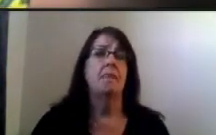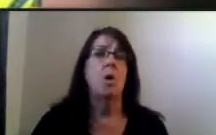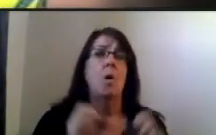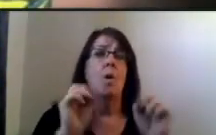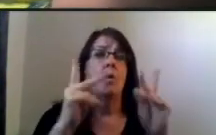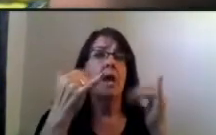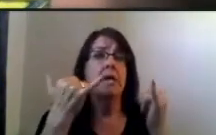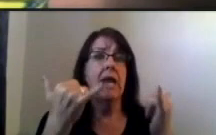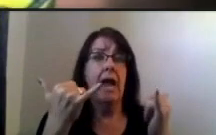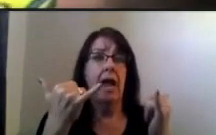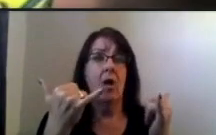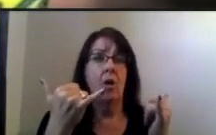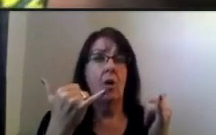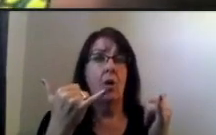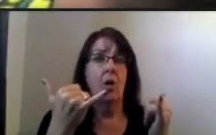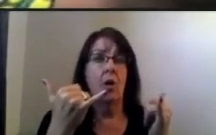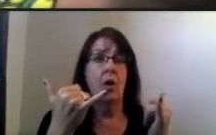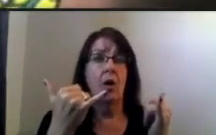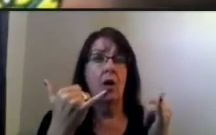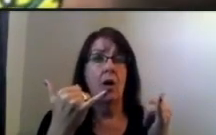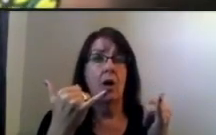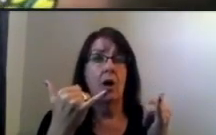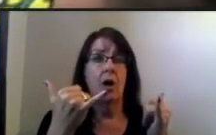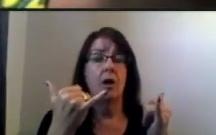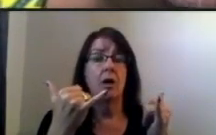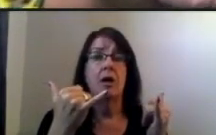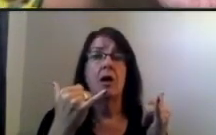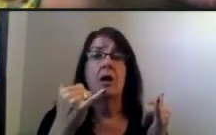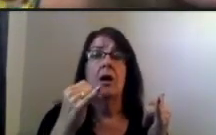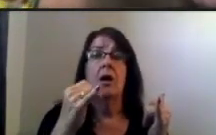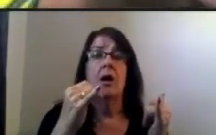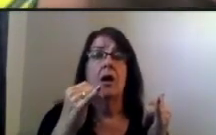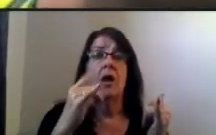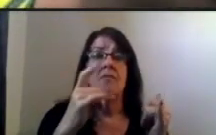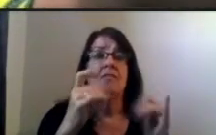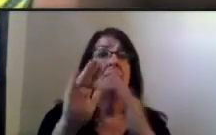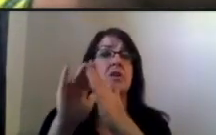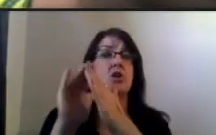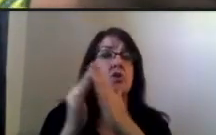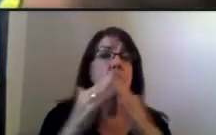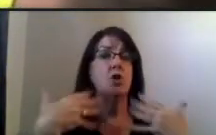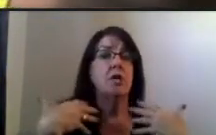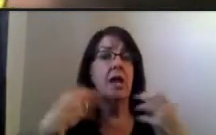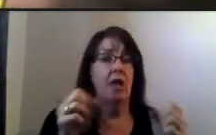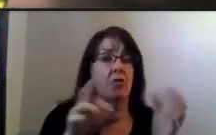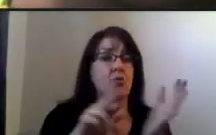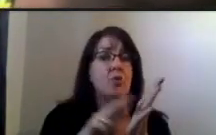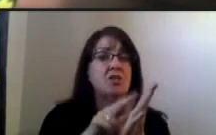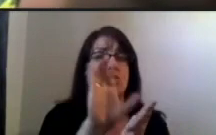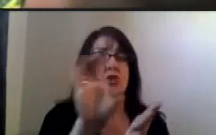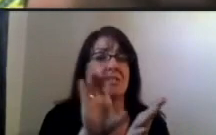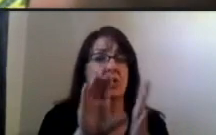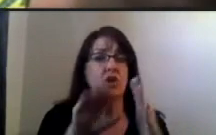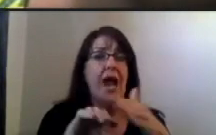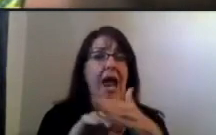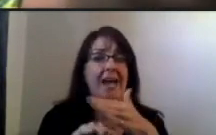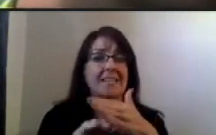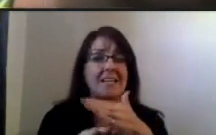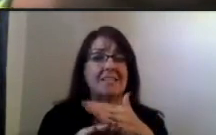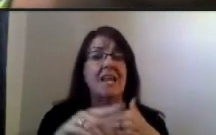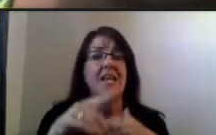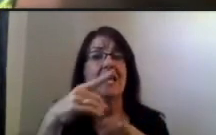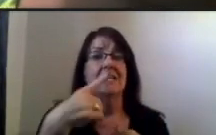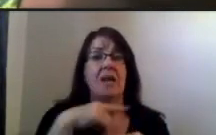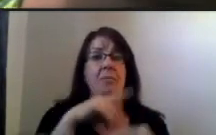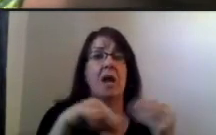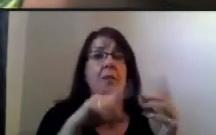are going to have Asra Al-Hawli from the Community Health and Research Center at Access tell us about the